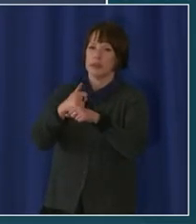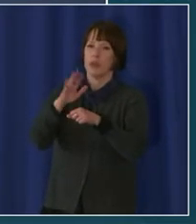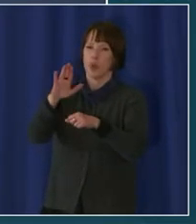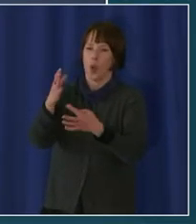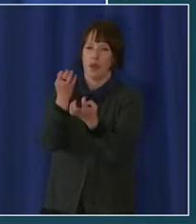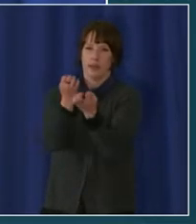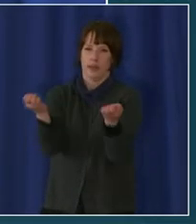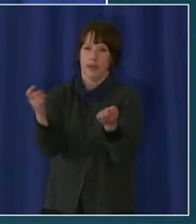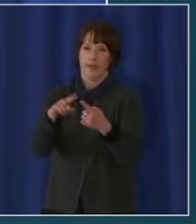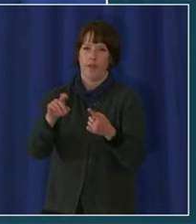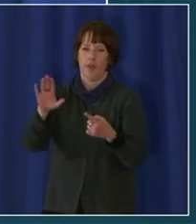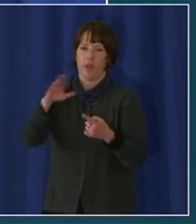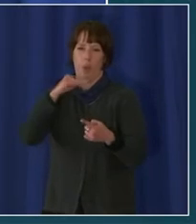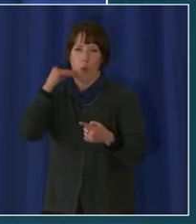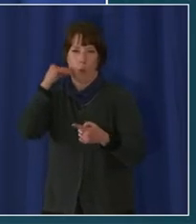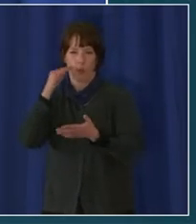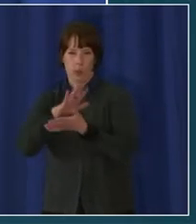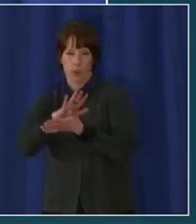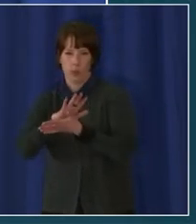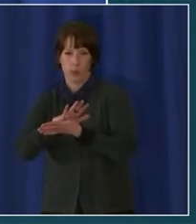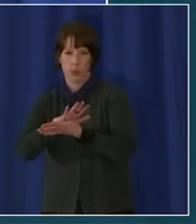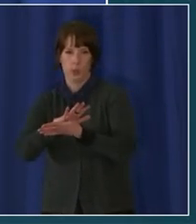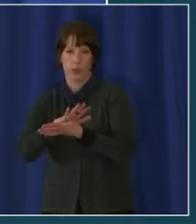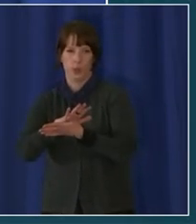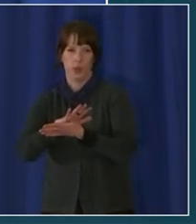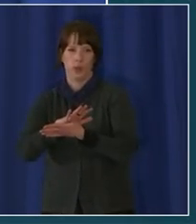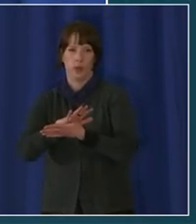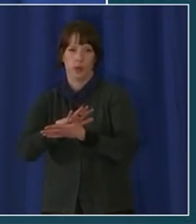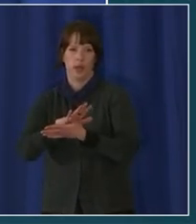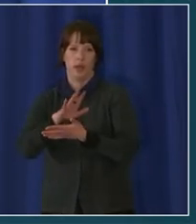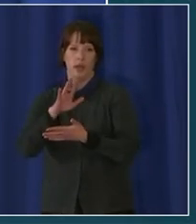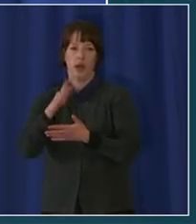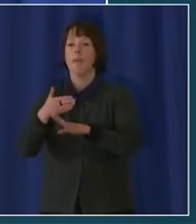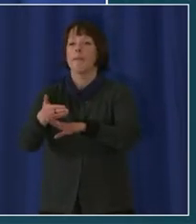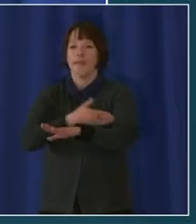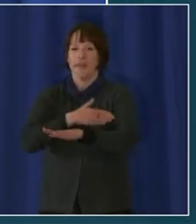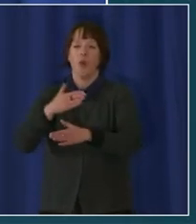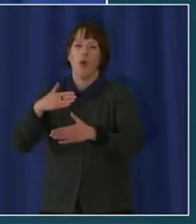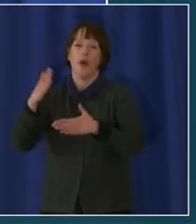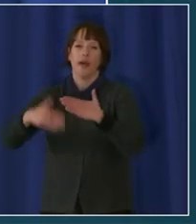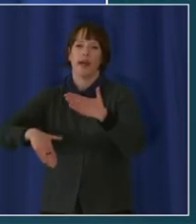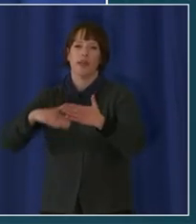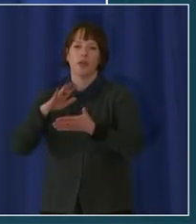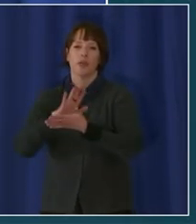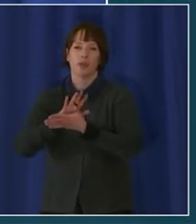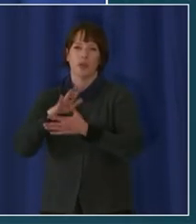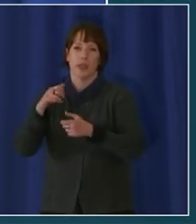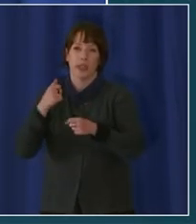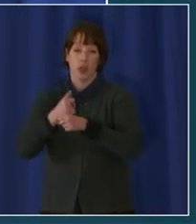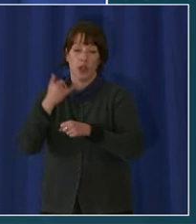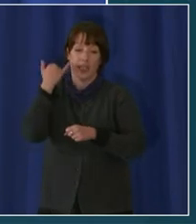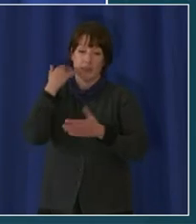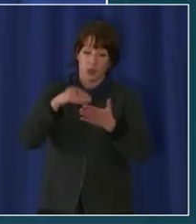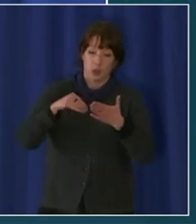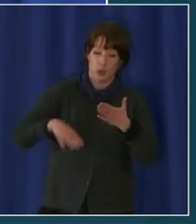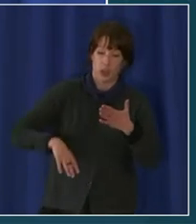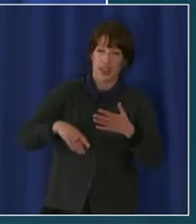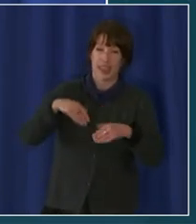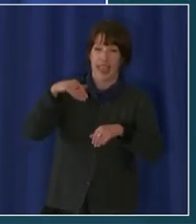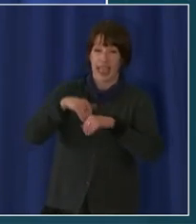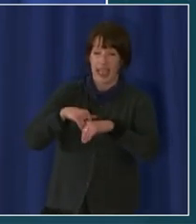receiving your device from your home school, and that will be before the end of this school year. For our students who are engaging